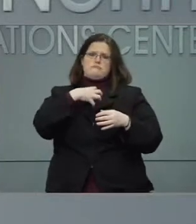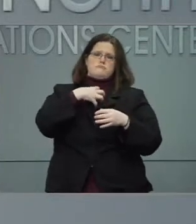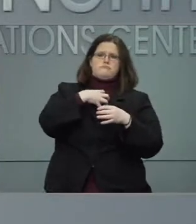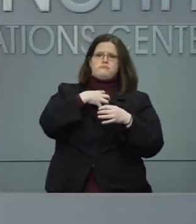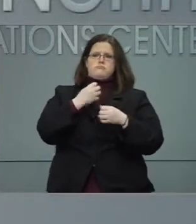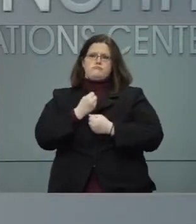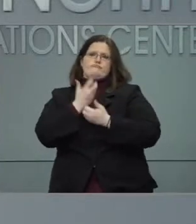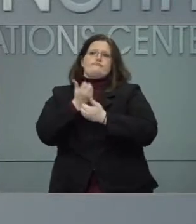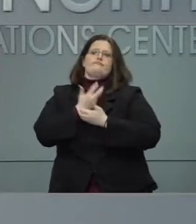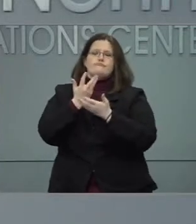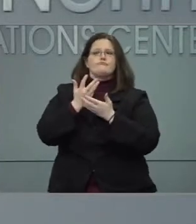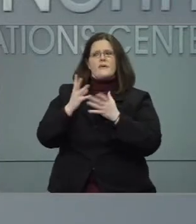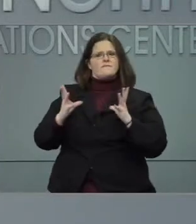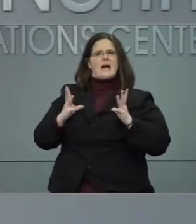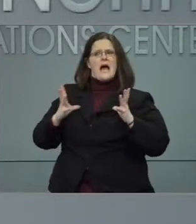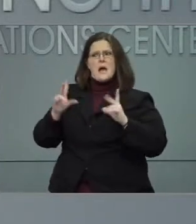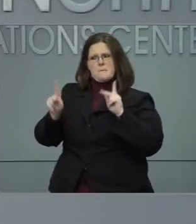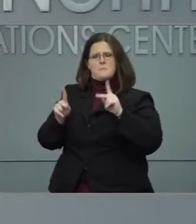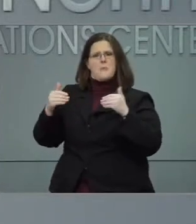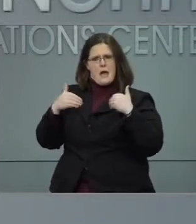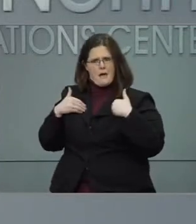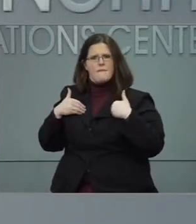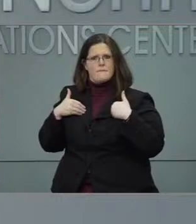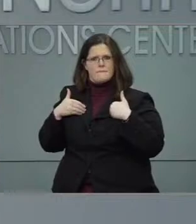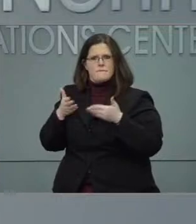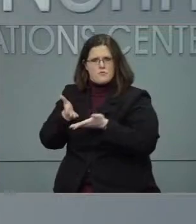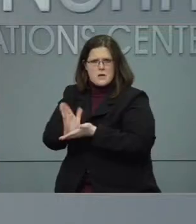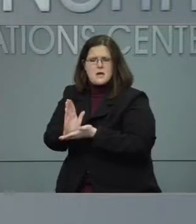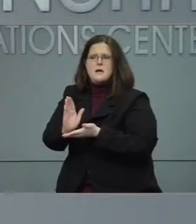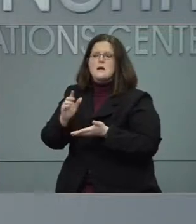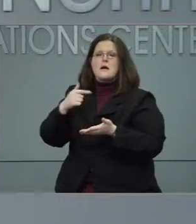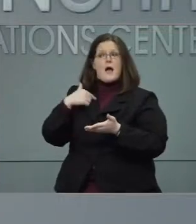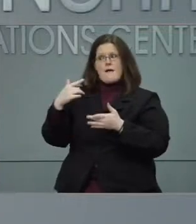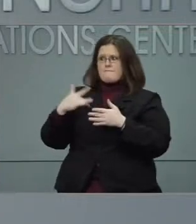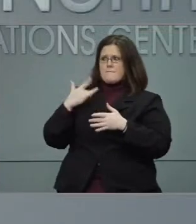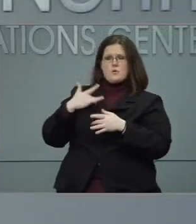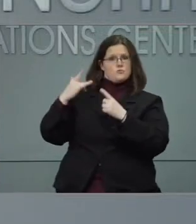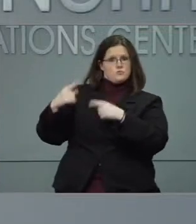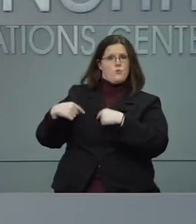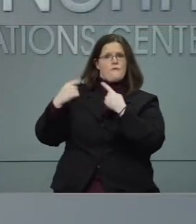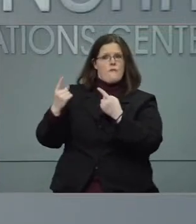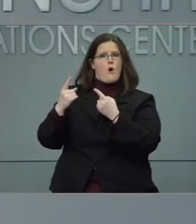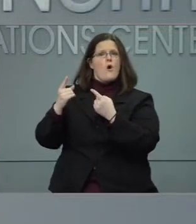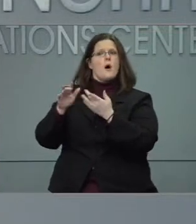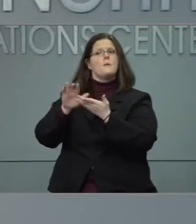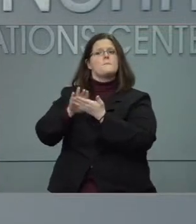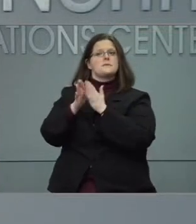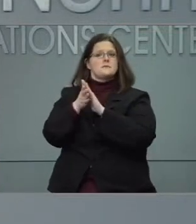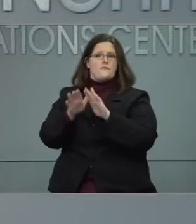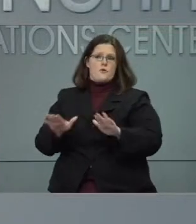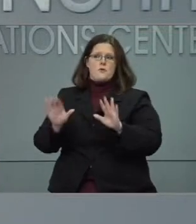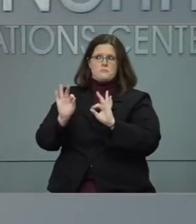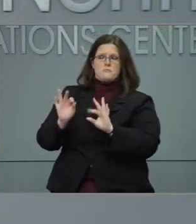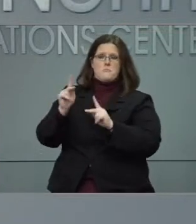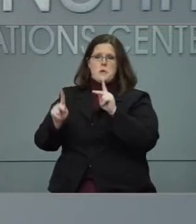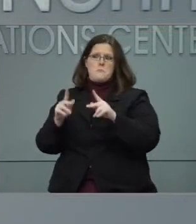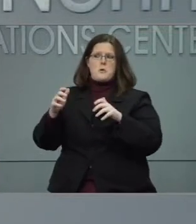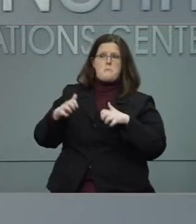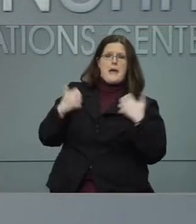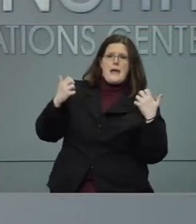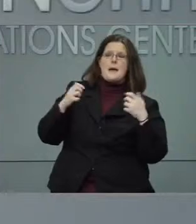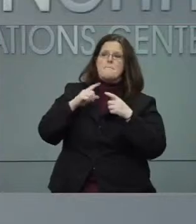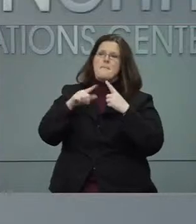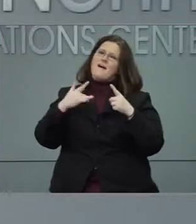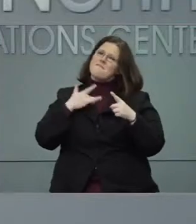protests have been peaceful. I do know that changes need to be made